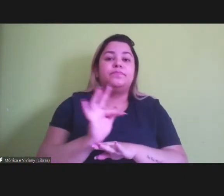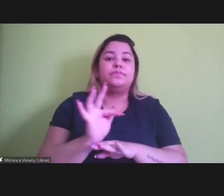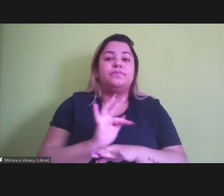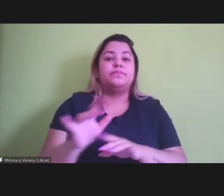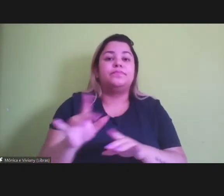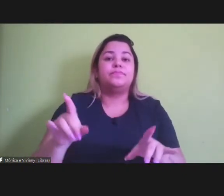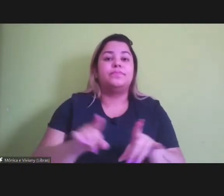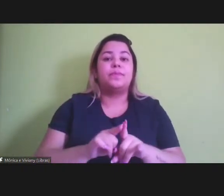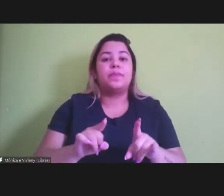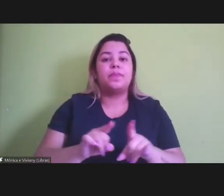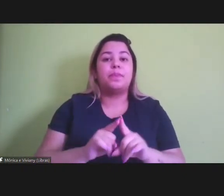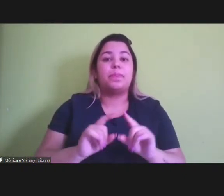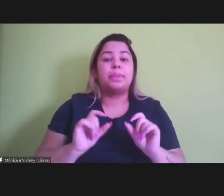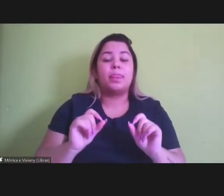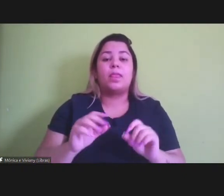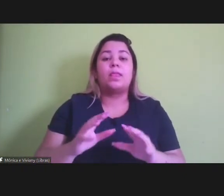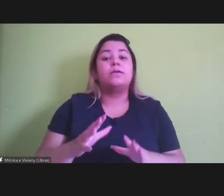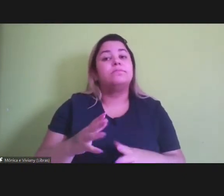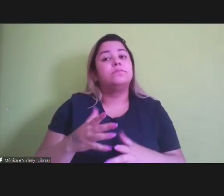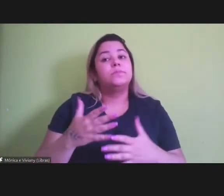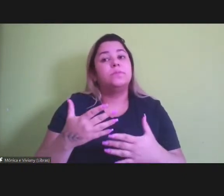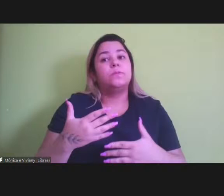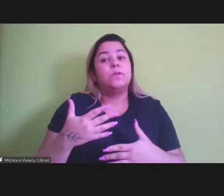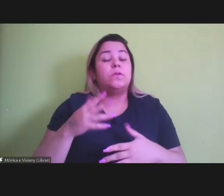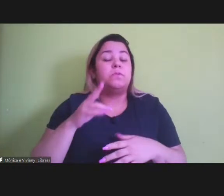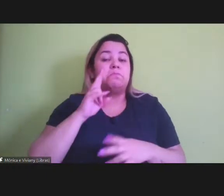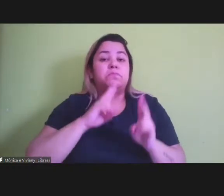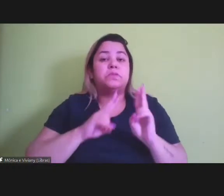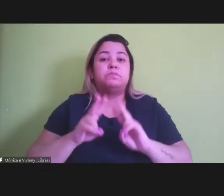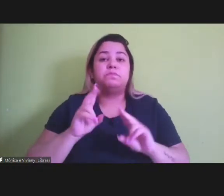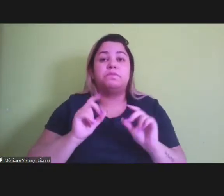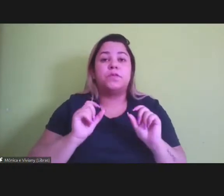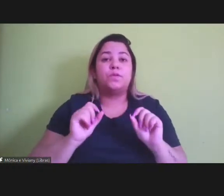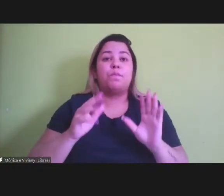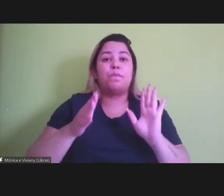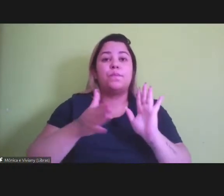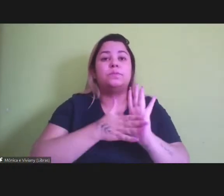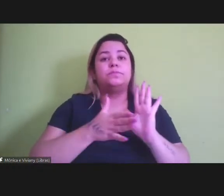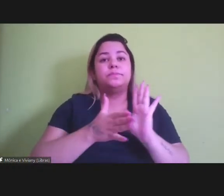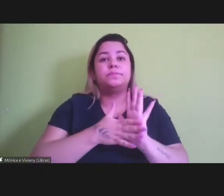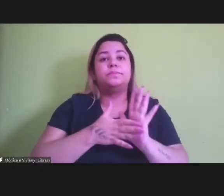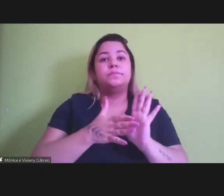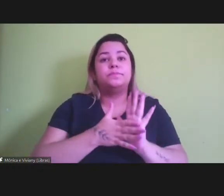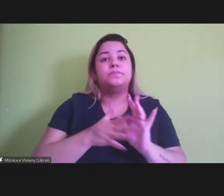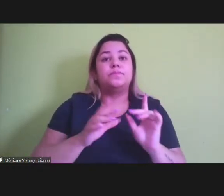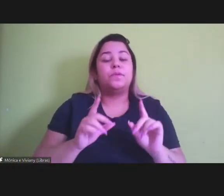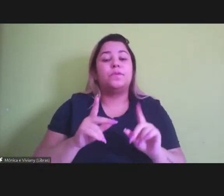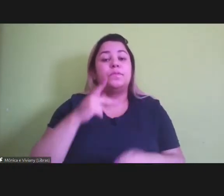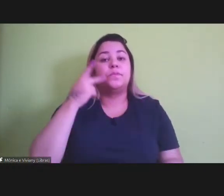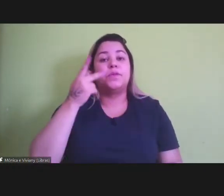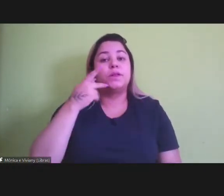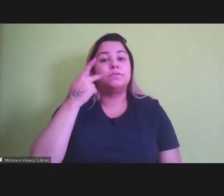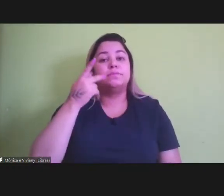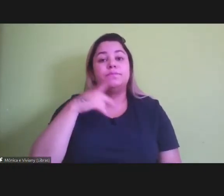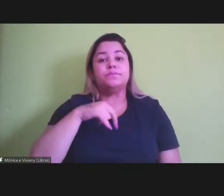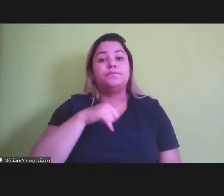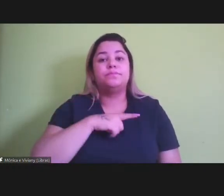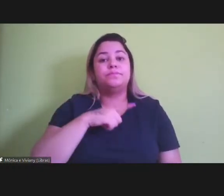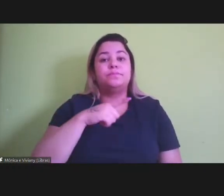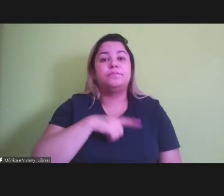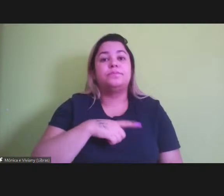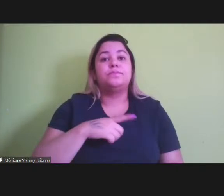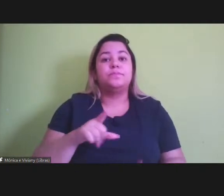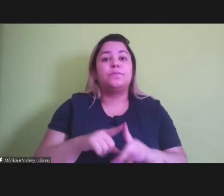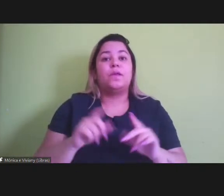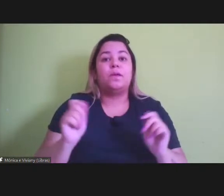the studying of the professional that is more concentrated in the spaces in Brazil. The project, the pedagogical politician, which to